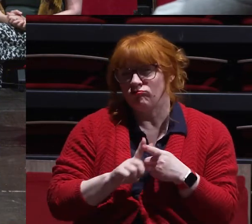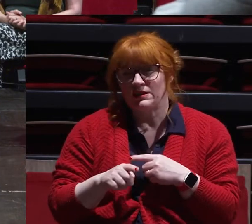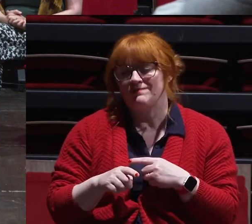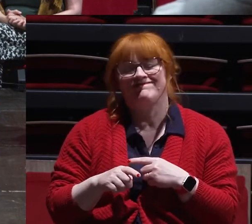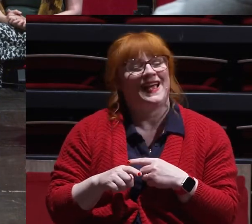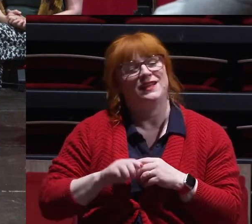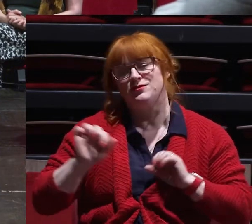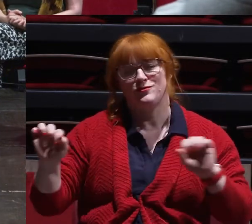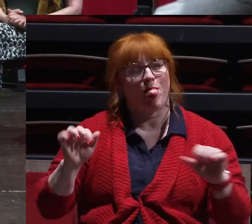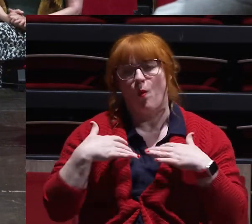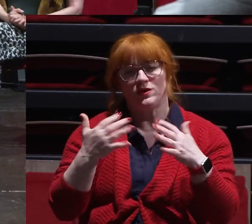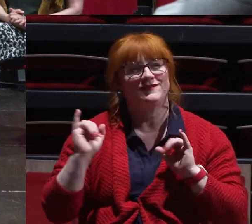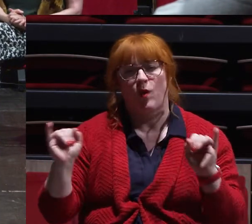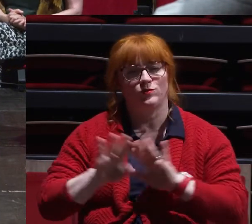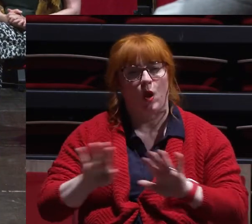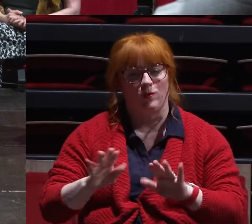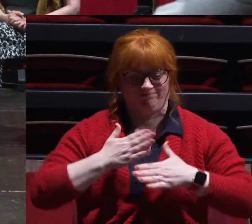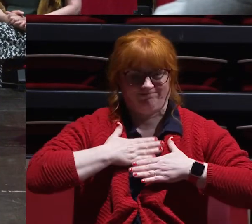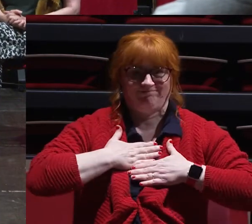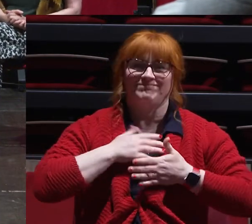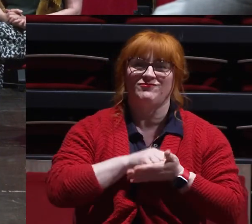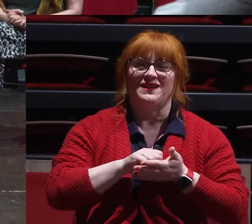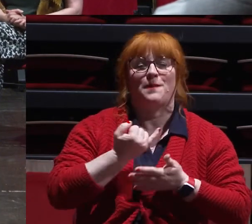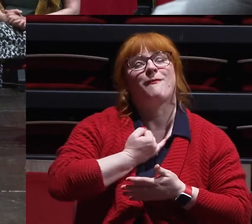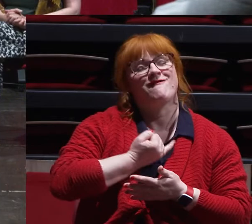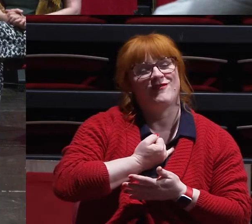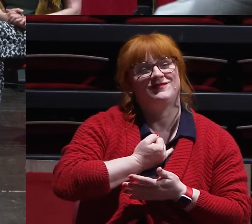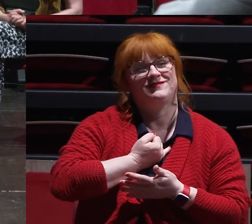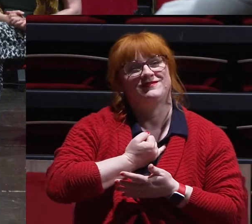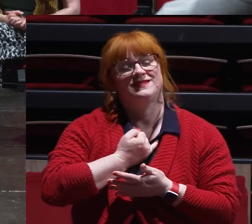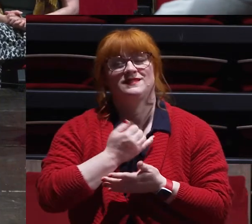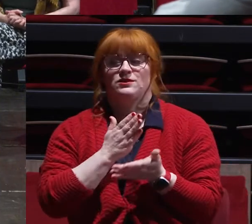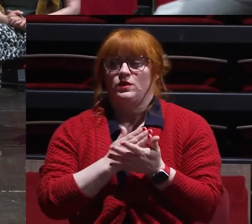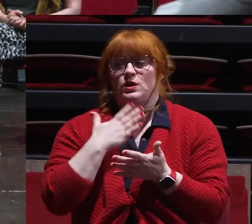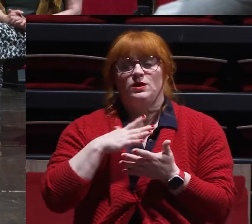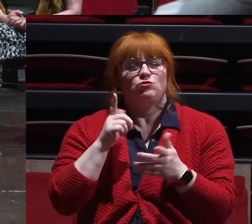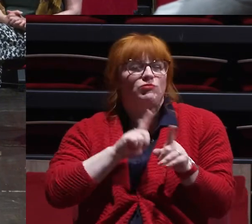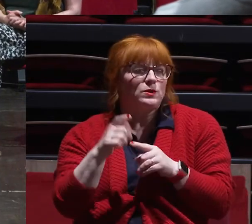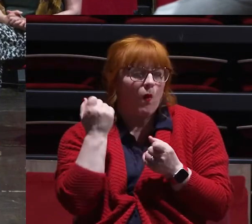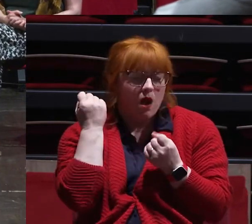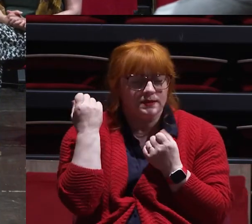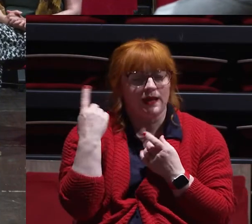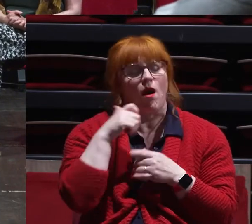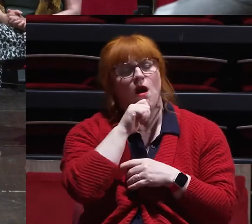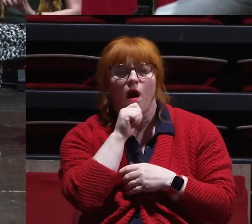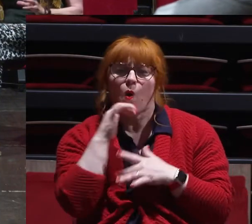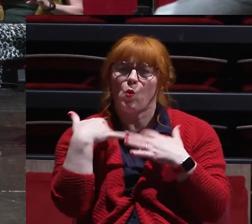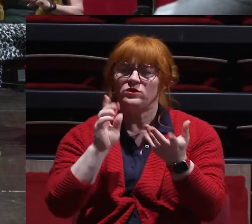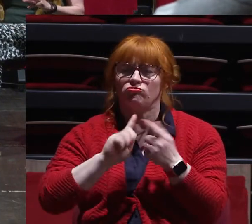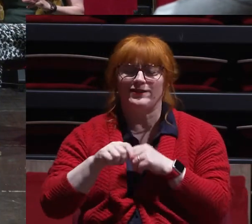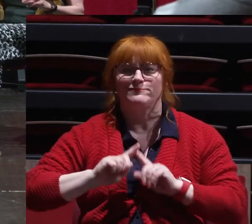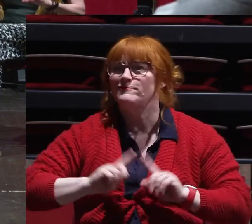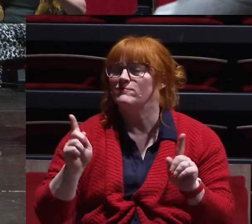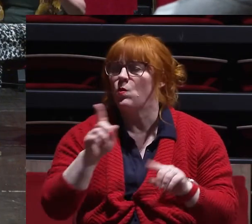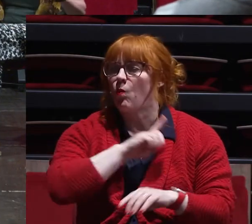not their fault, it's yours. I hate to say that, but it's true. It's true. So you need to kind of try and understand why